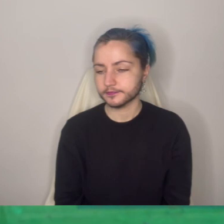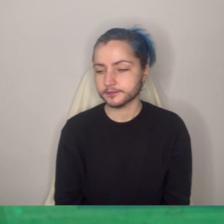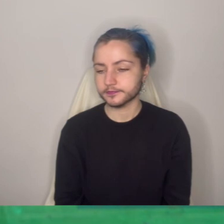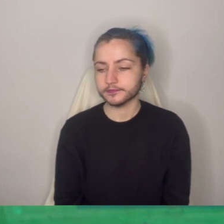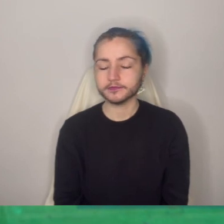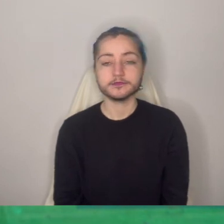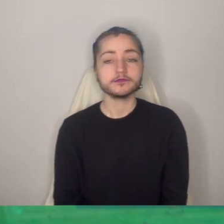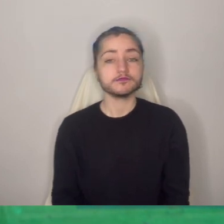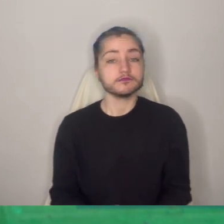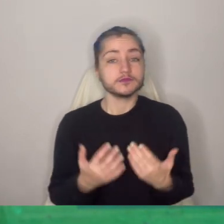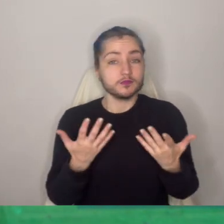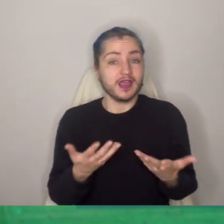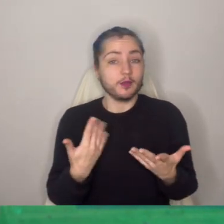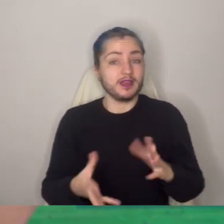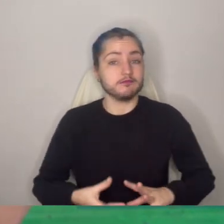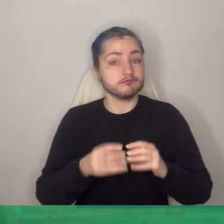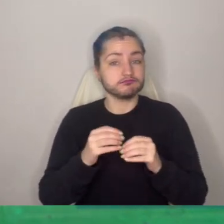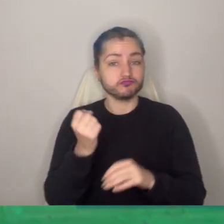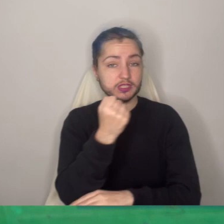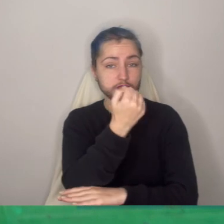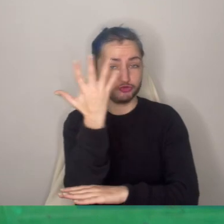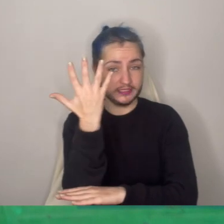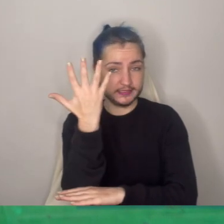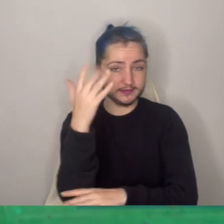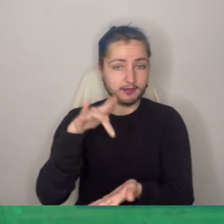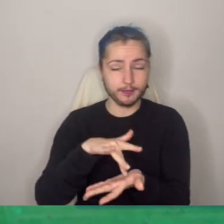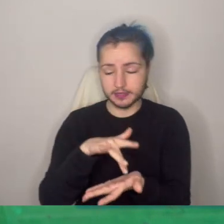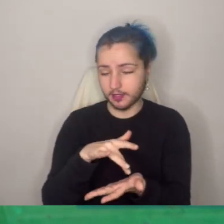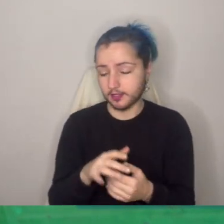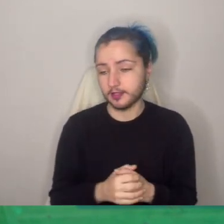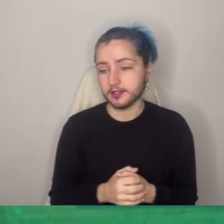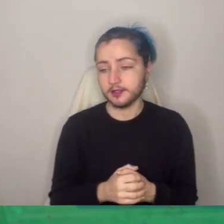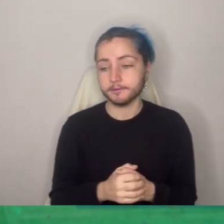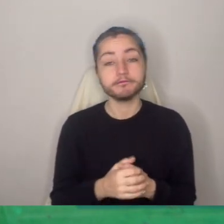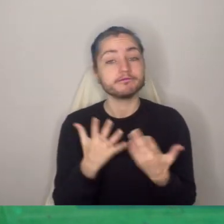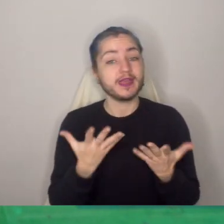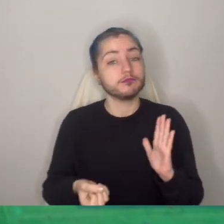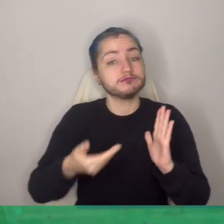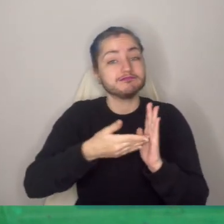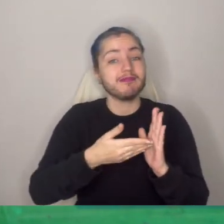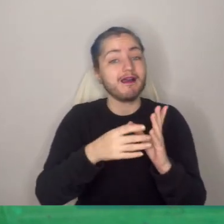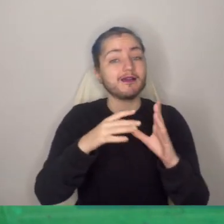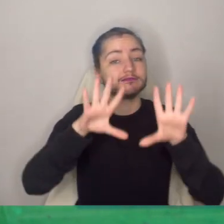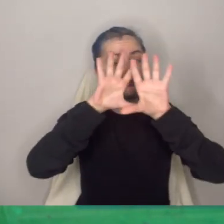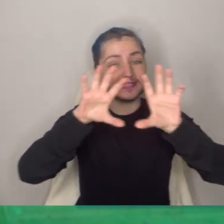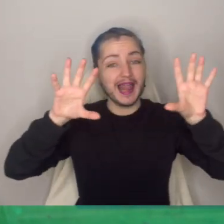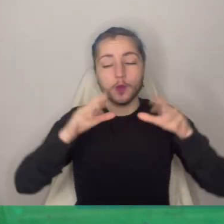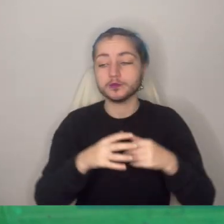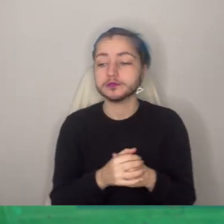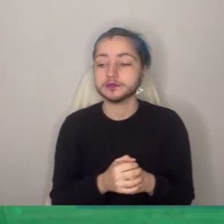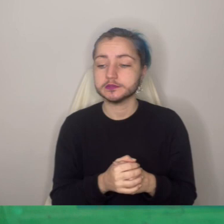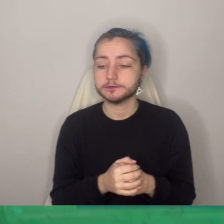So we kind of have a little tree in the middle now, and we can put the clouds around it. So